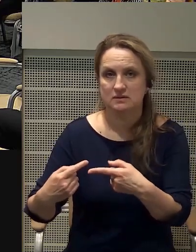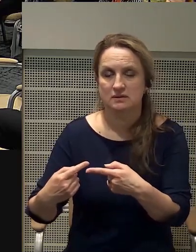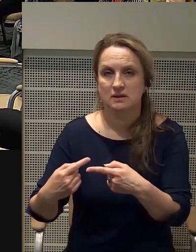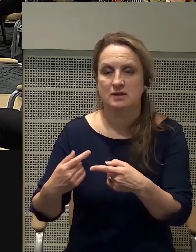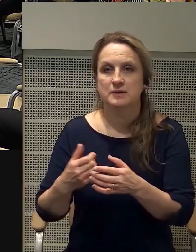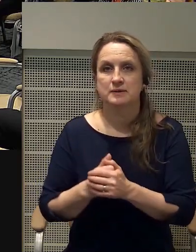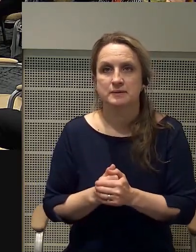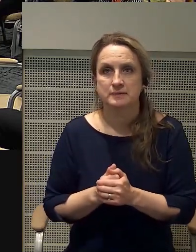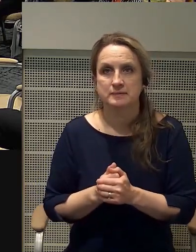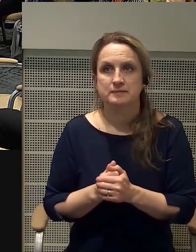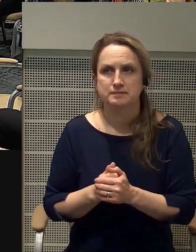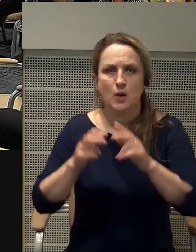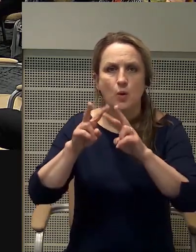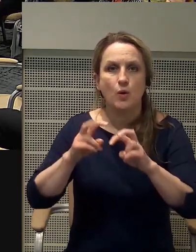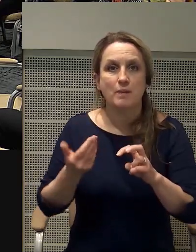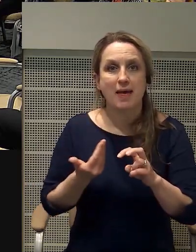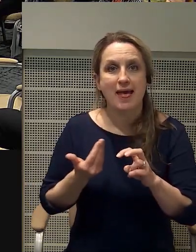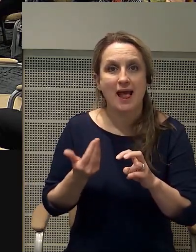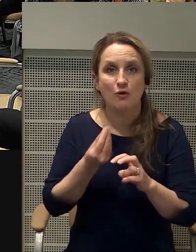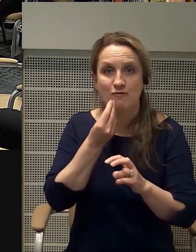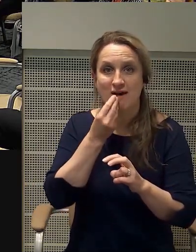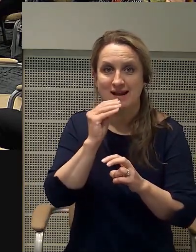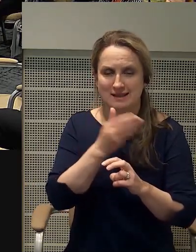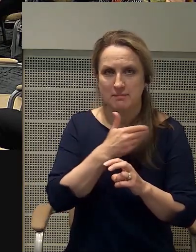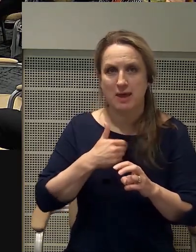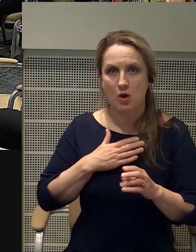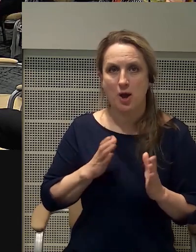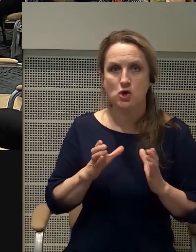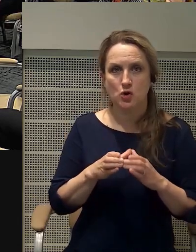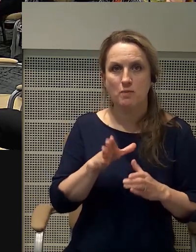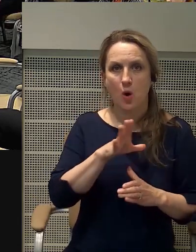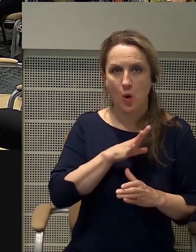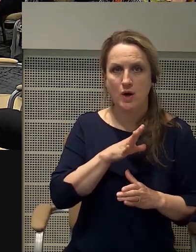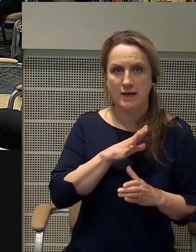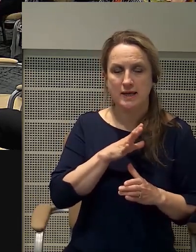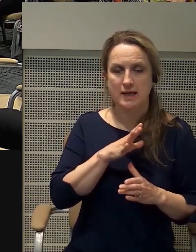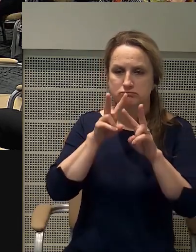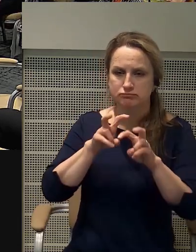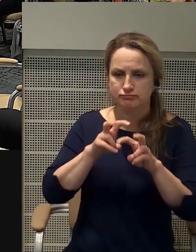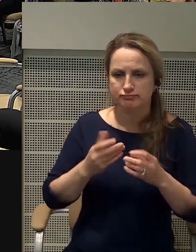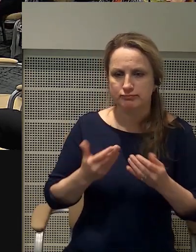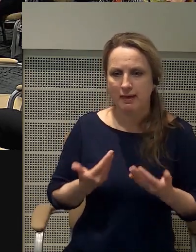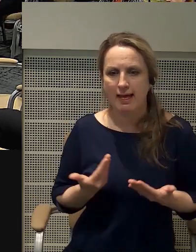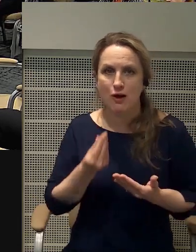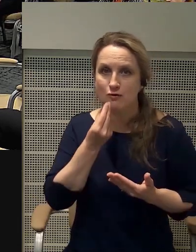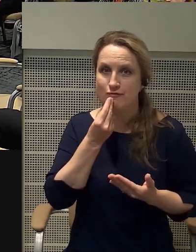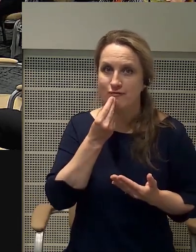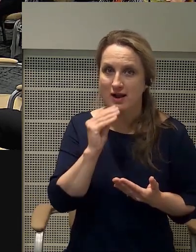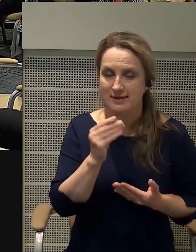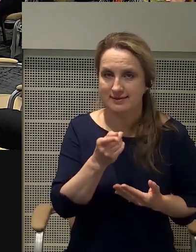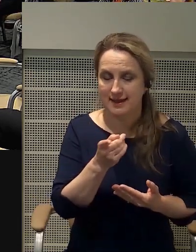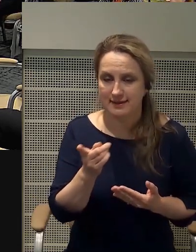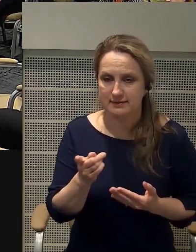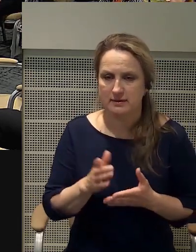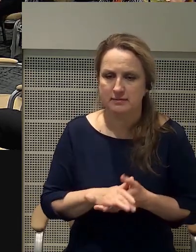because we listened carefully to the community, and we realized that this was a topic considered very important, not